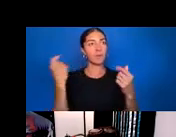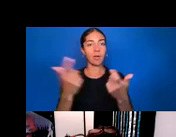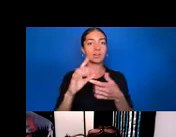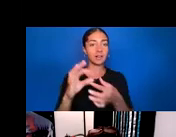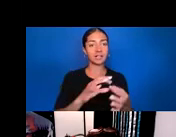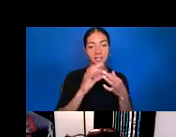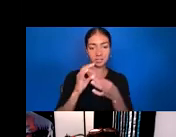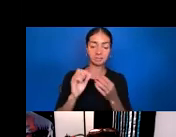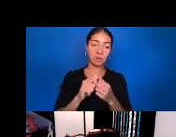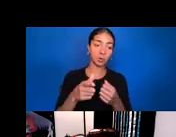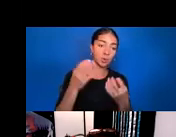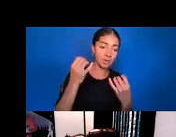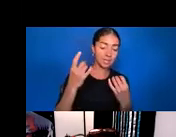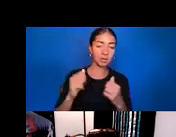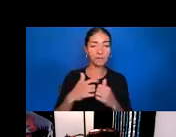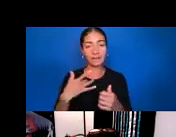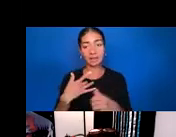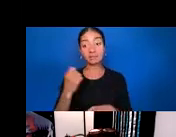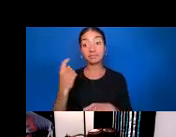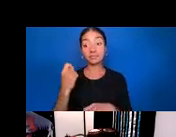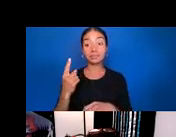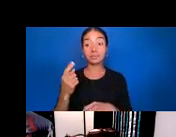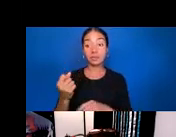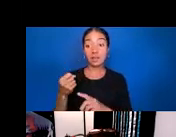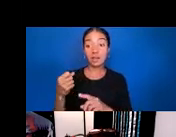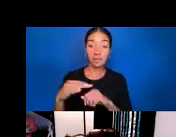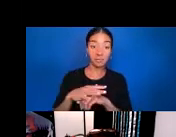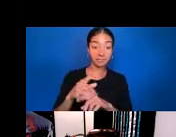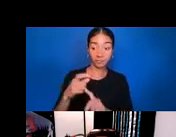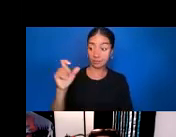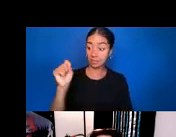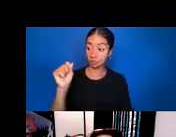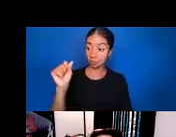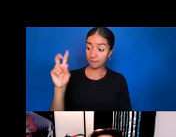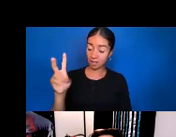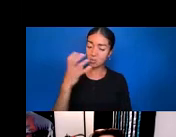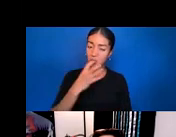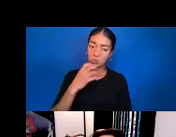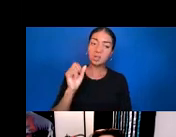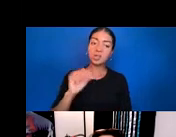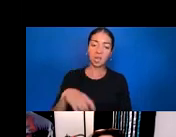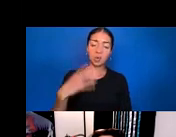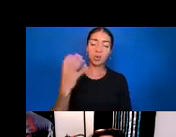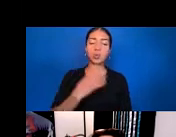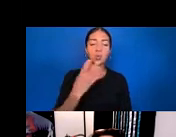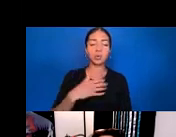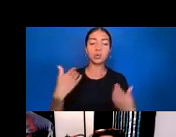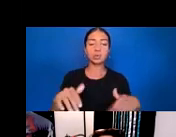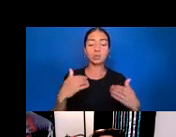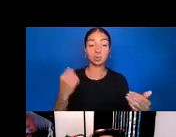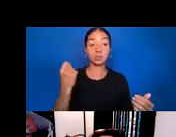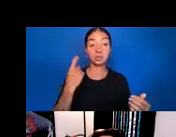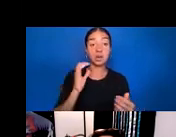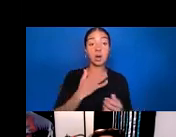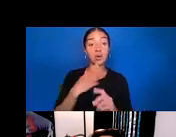And the impact of sexual violence can take a toll. Remember, our goal is to be somewhat in the center